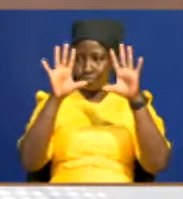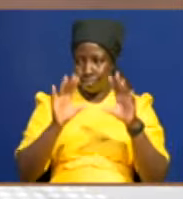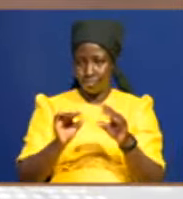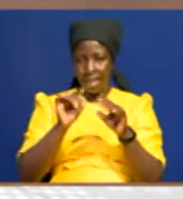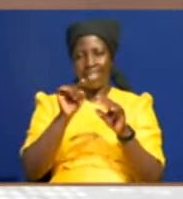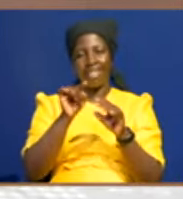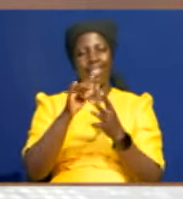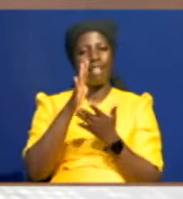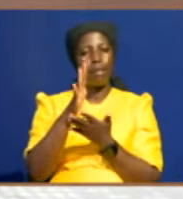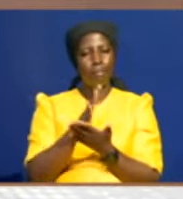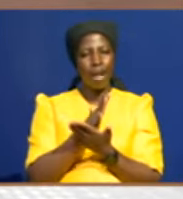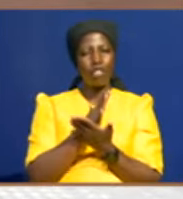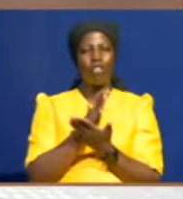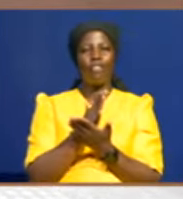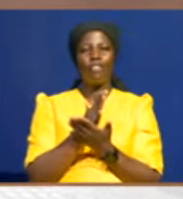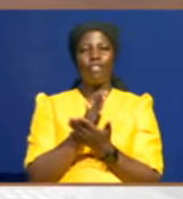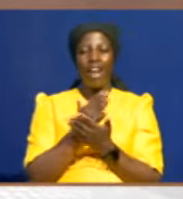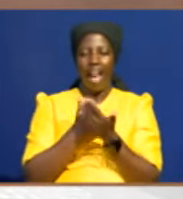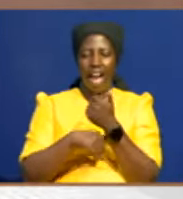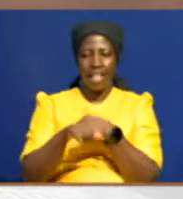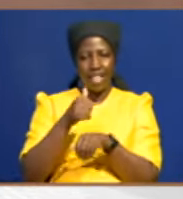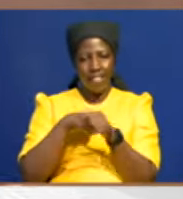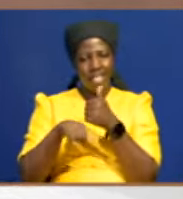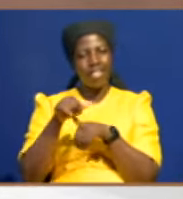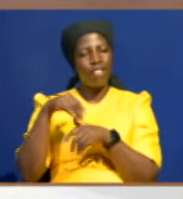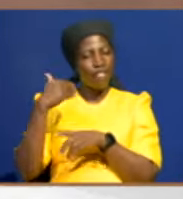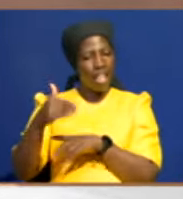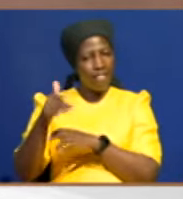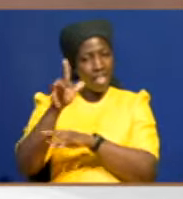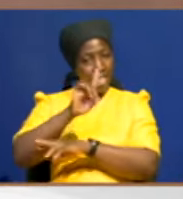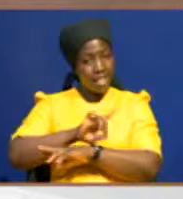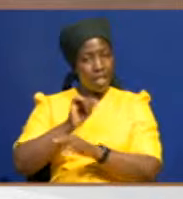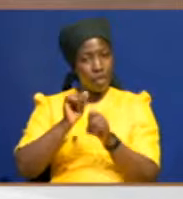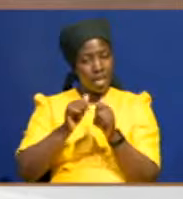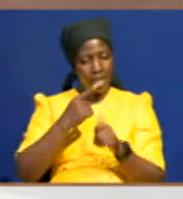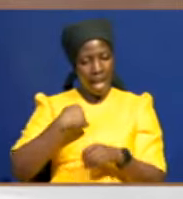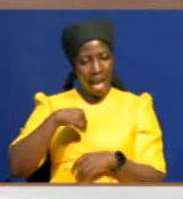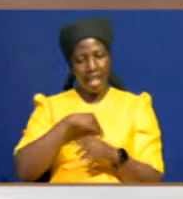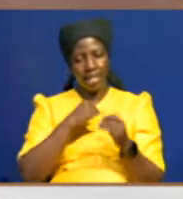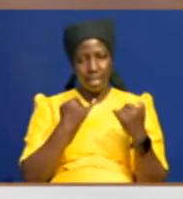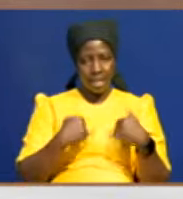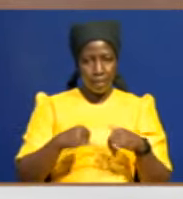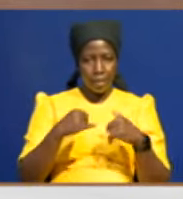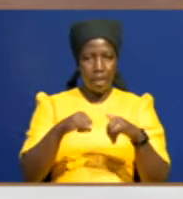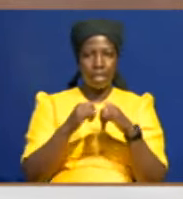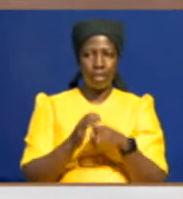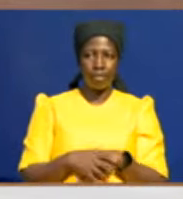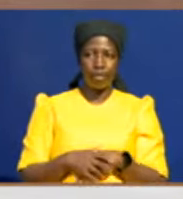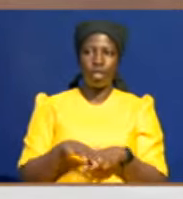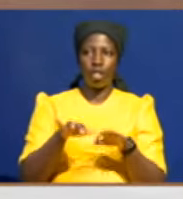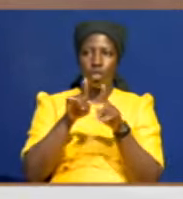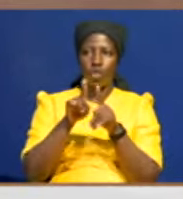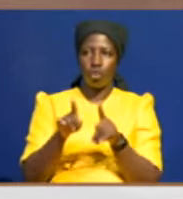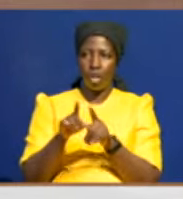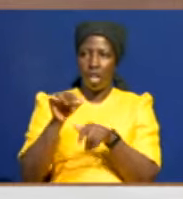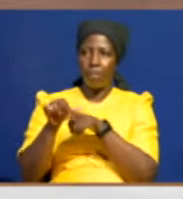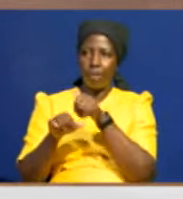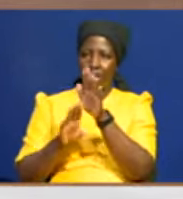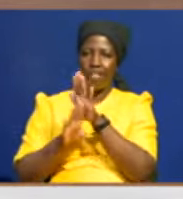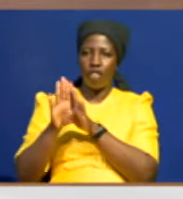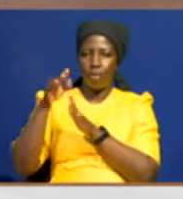of contemporary activities, day-to-day activities, which we're implementing. Also in terms of development